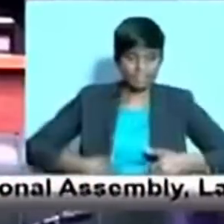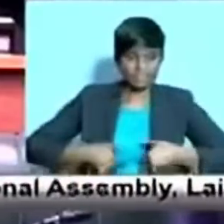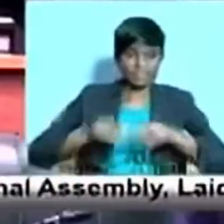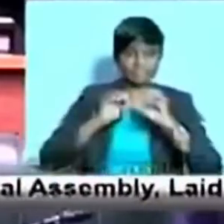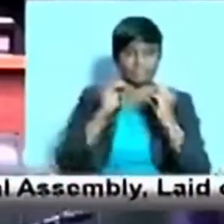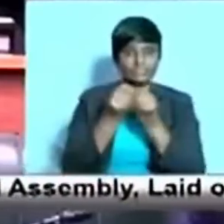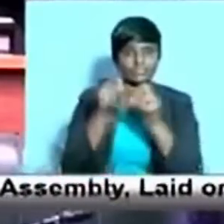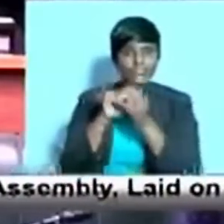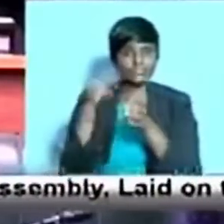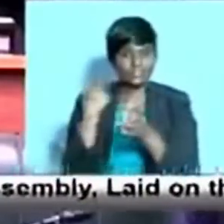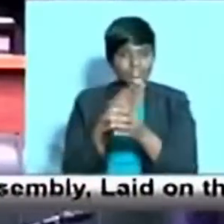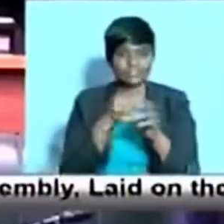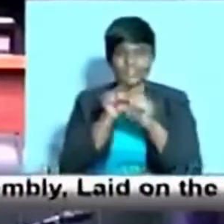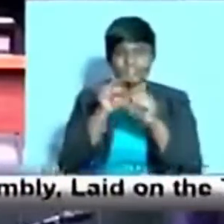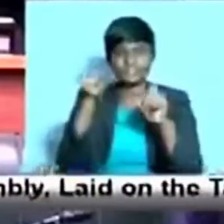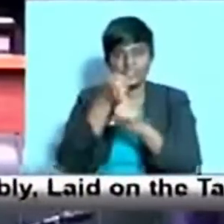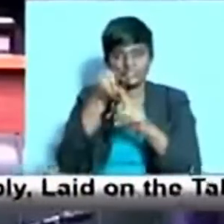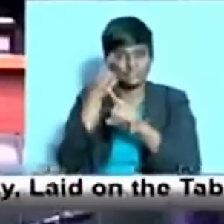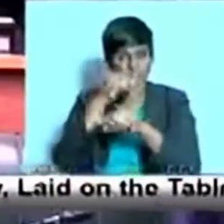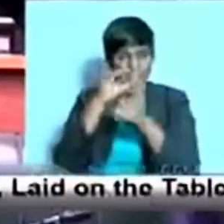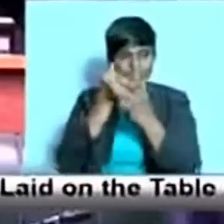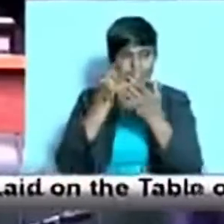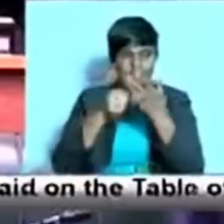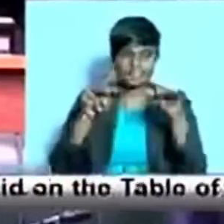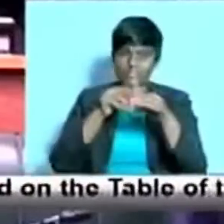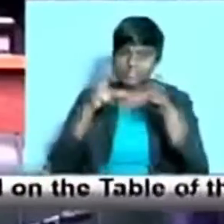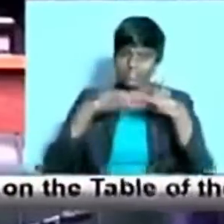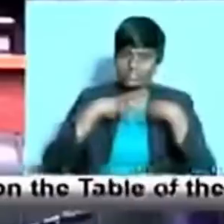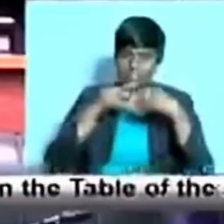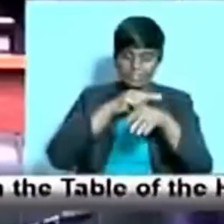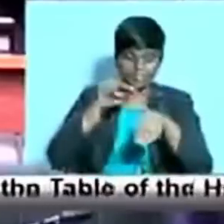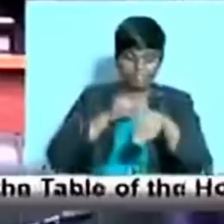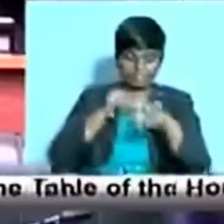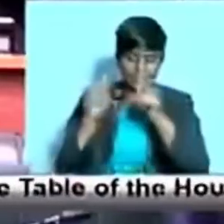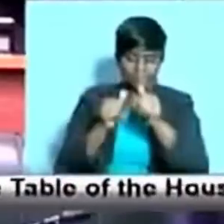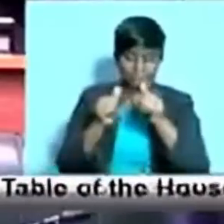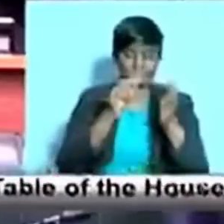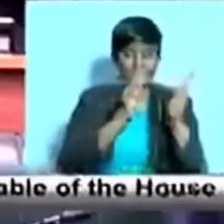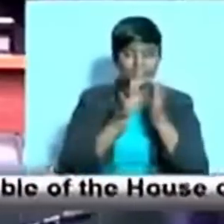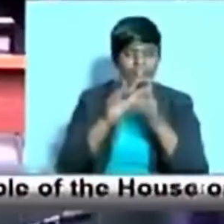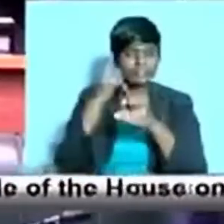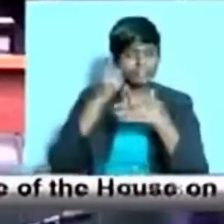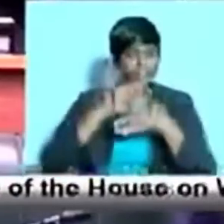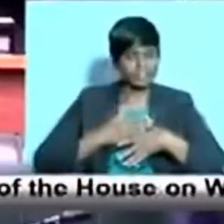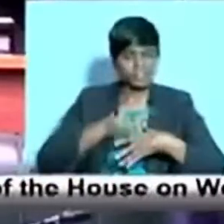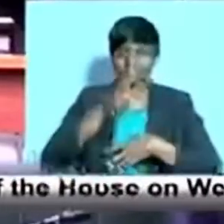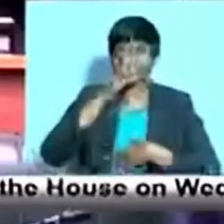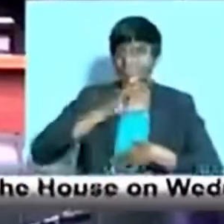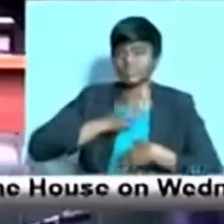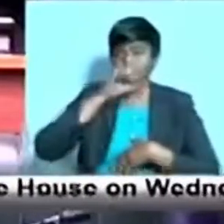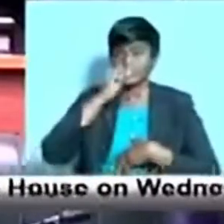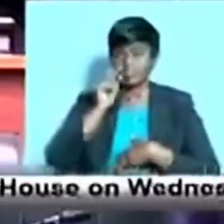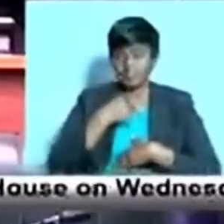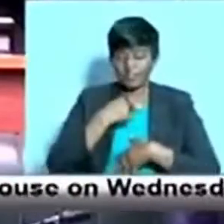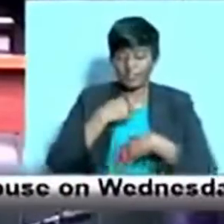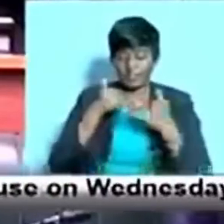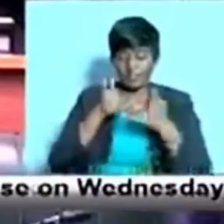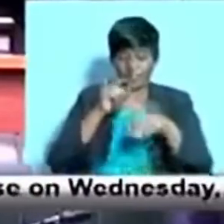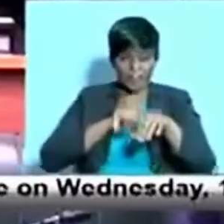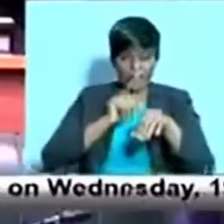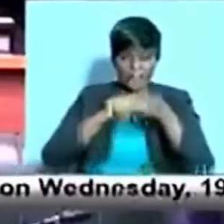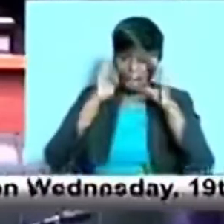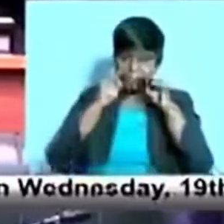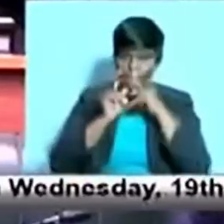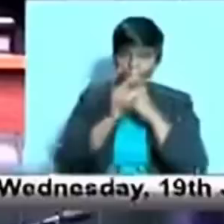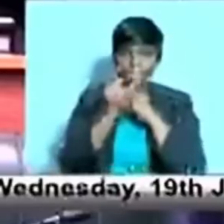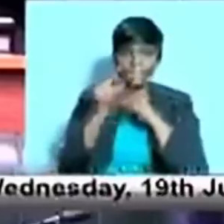parliament, and to advocate for the adoption of national action plans for peace. Madam Speaker, let me now turn to an issue